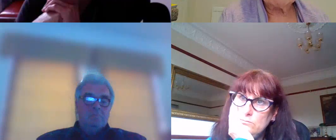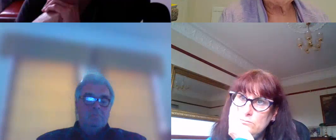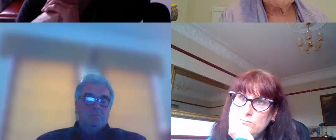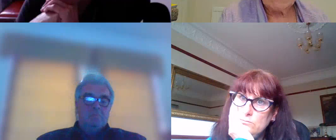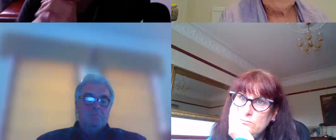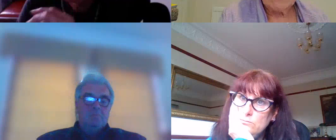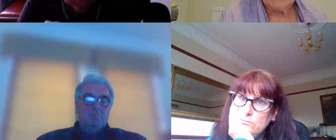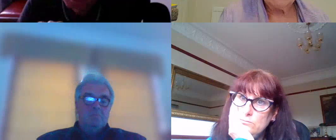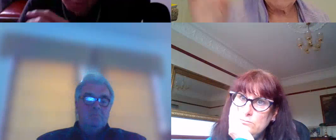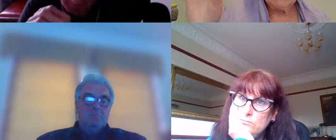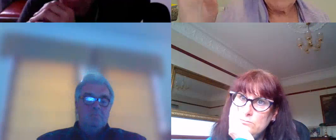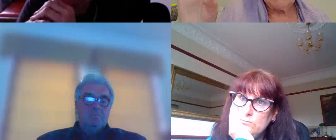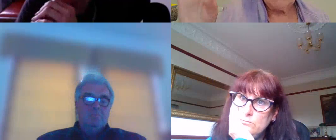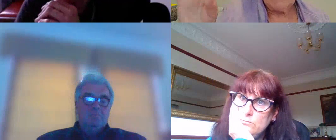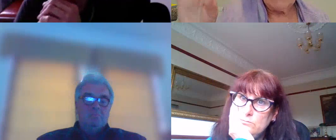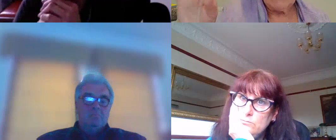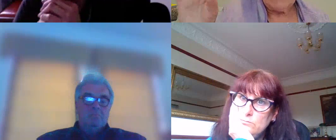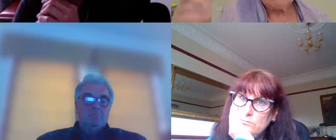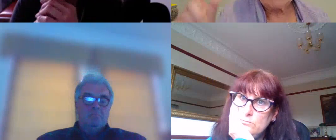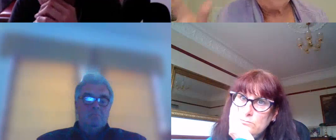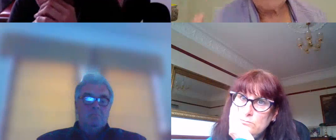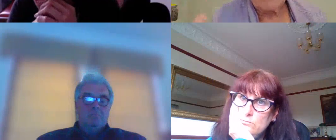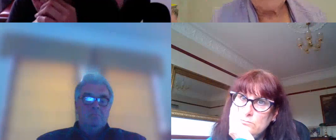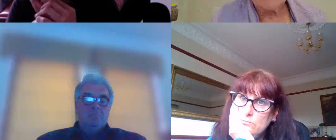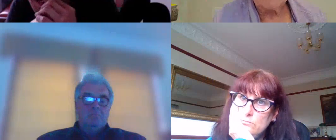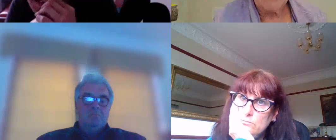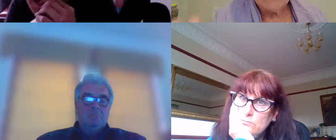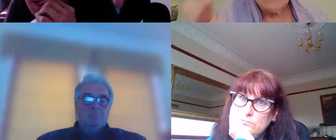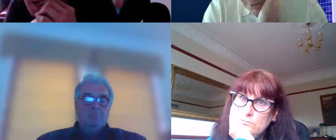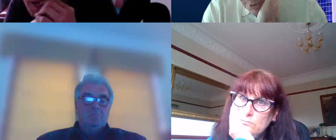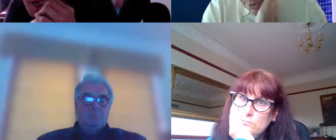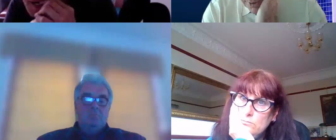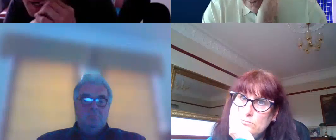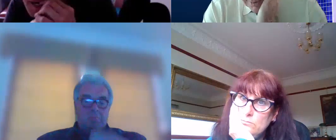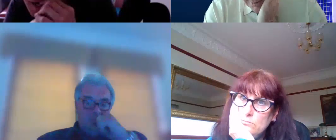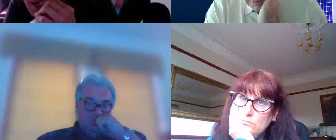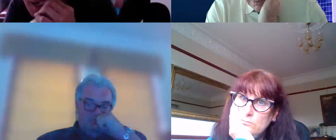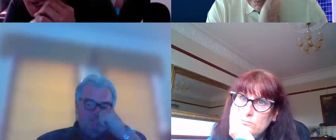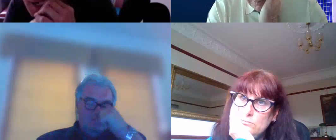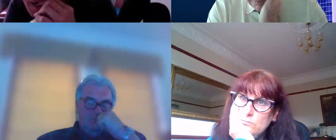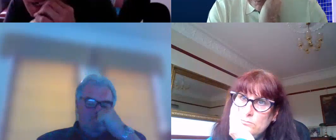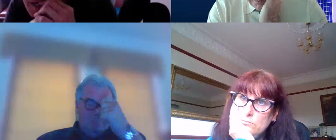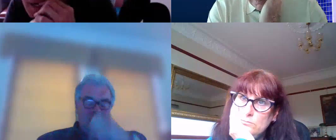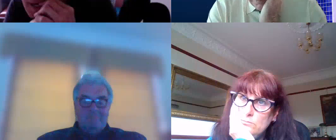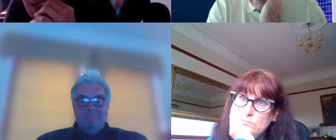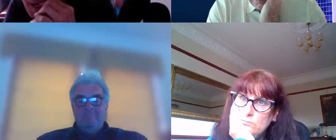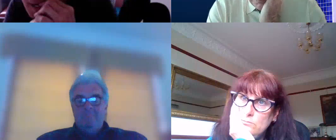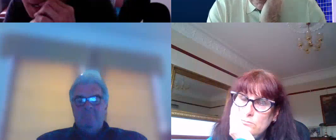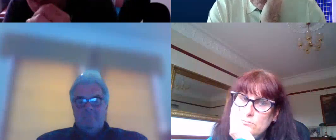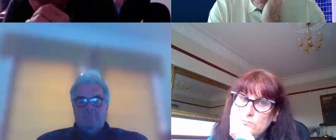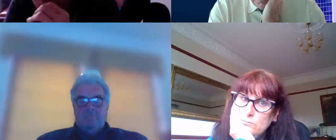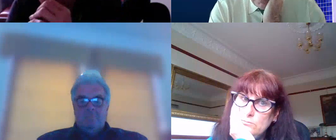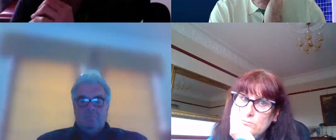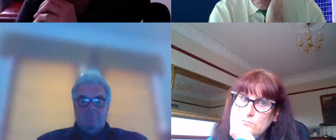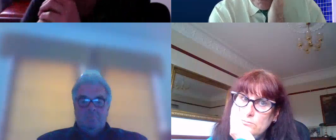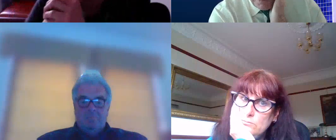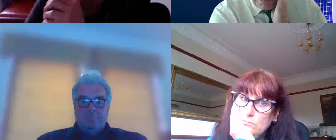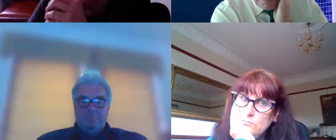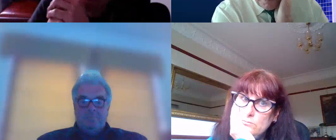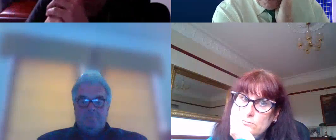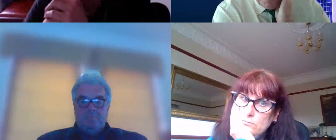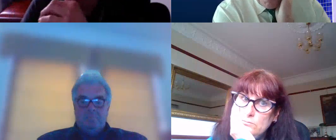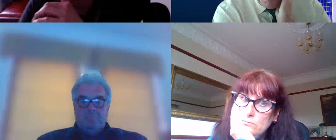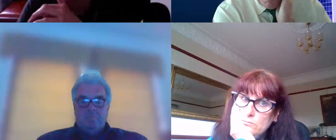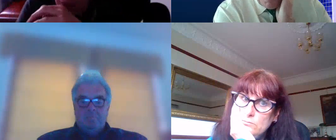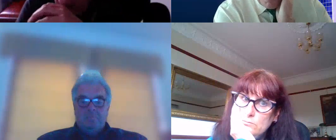afternoon. Right. There was also another point. When you've got two wards in the same zone, are